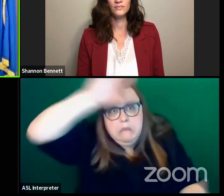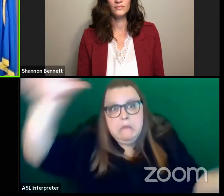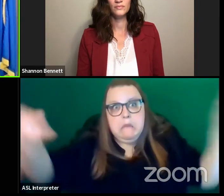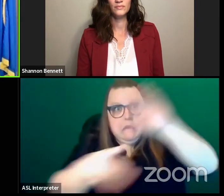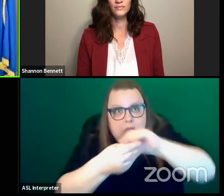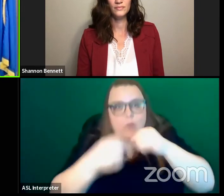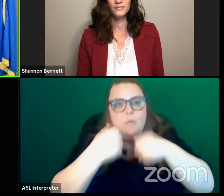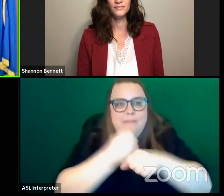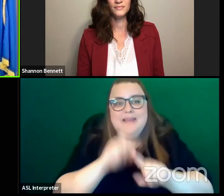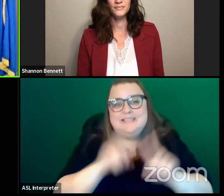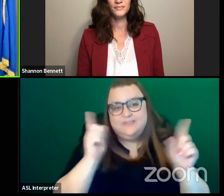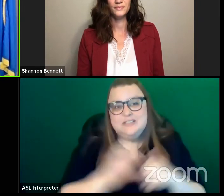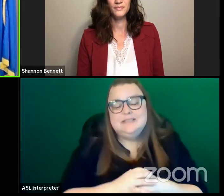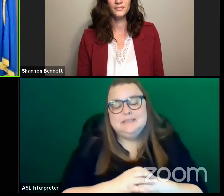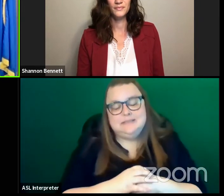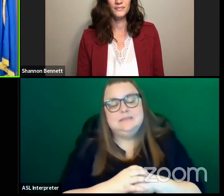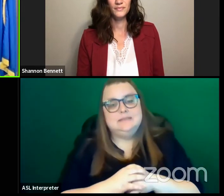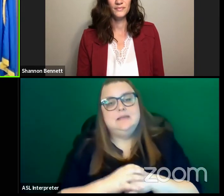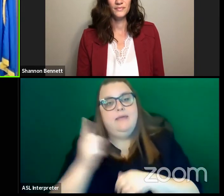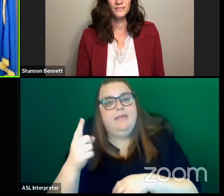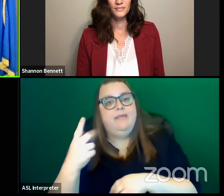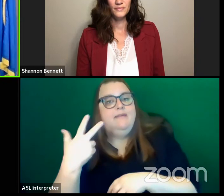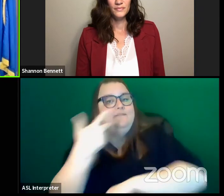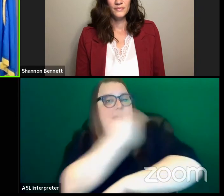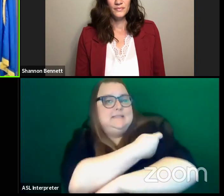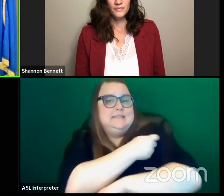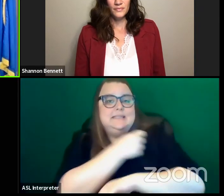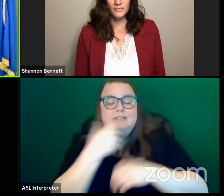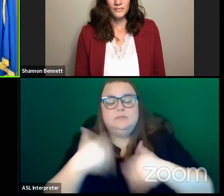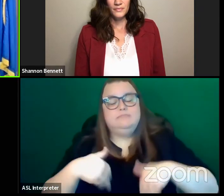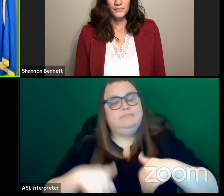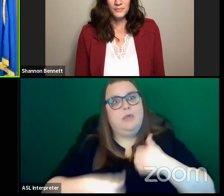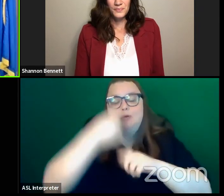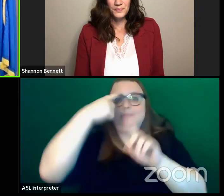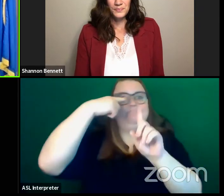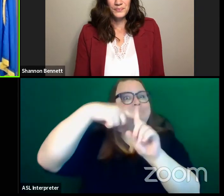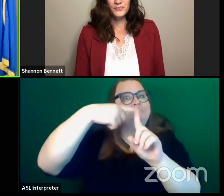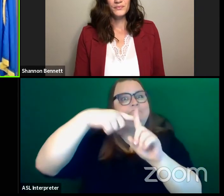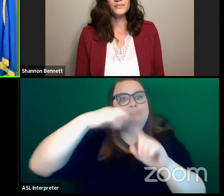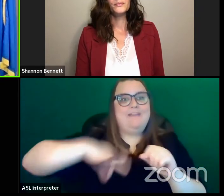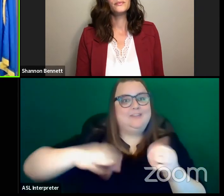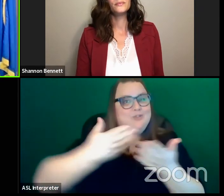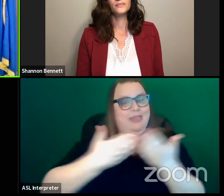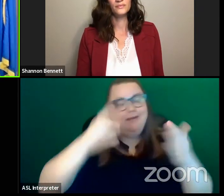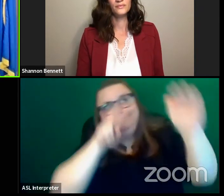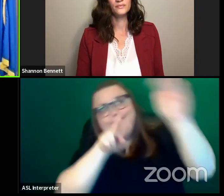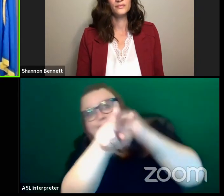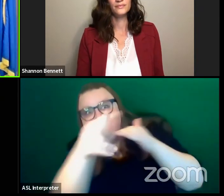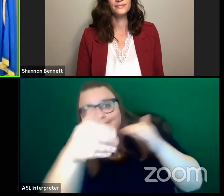And the vaccine is the most optimistic, beneficial thing that's coming along, and we've got that on